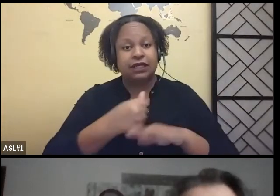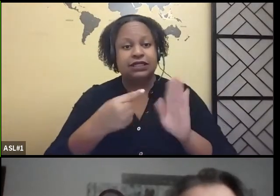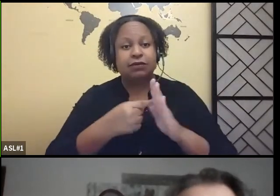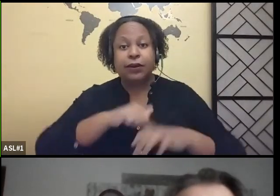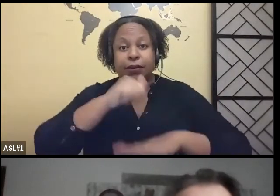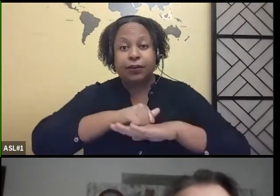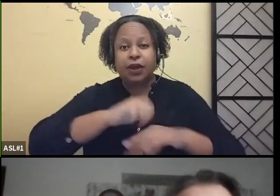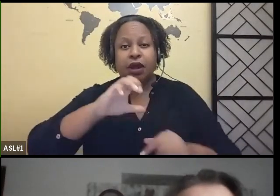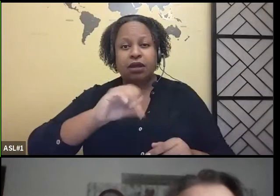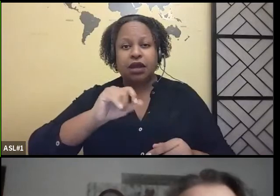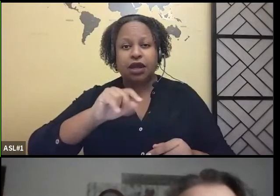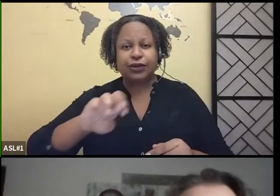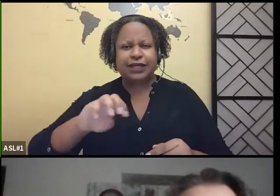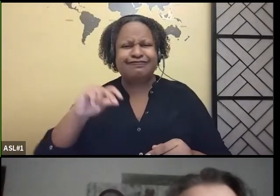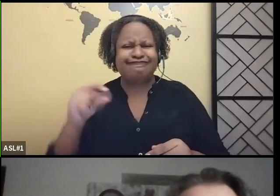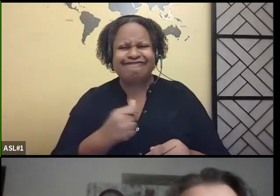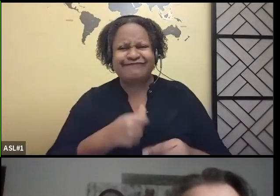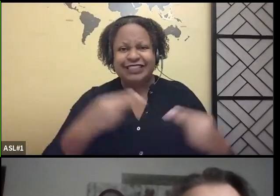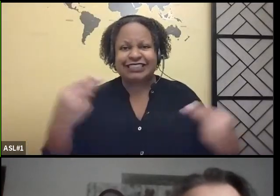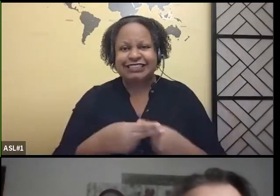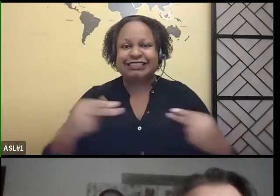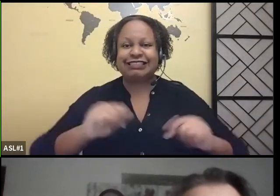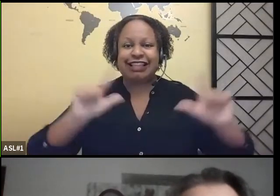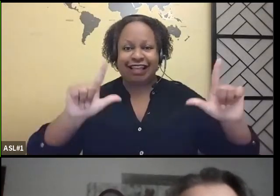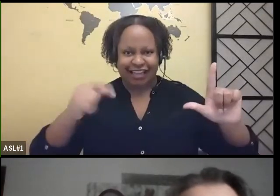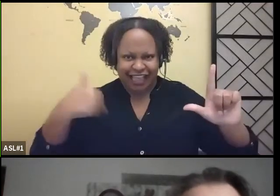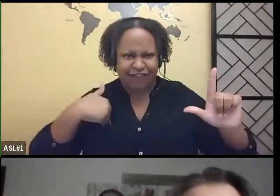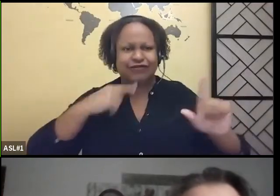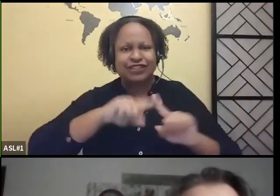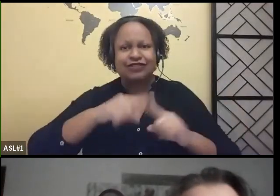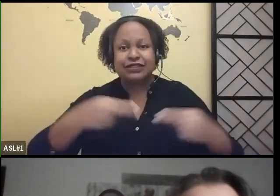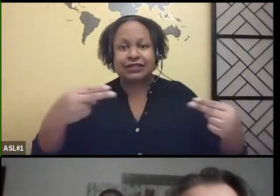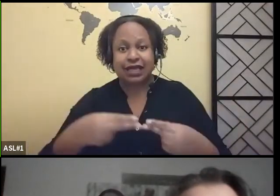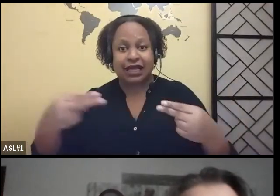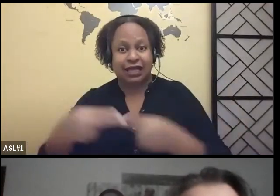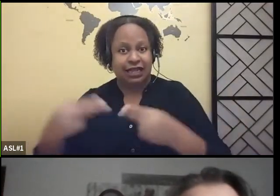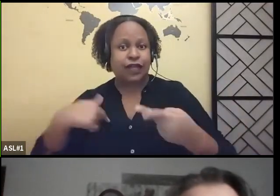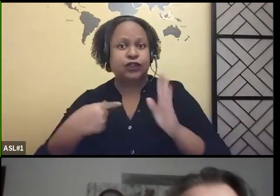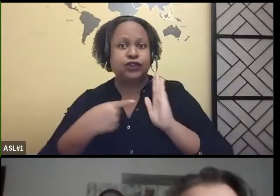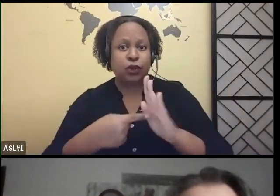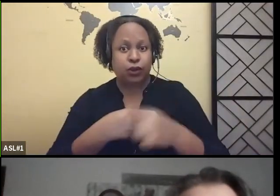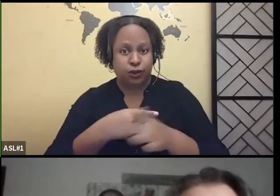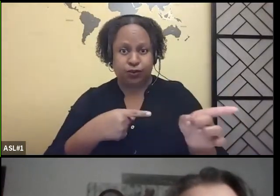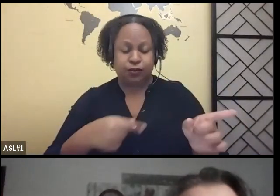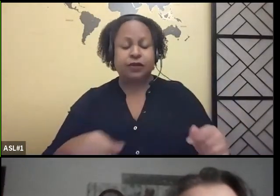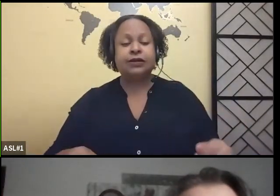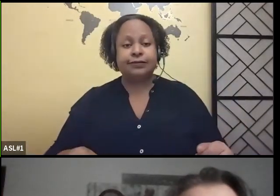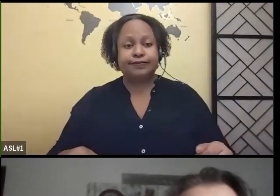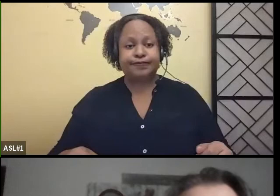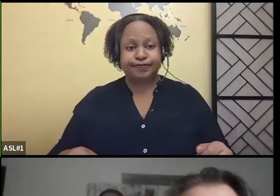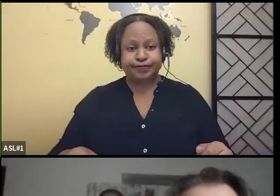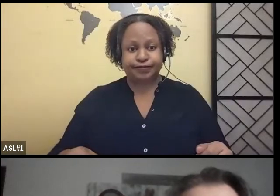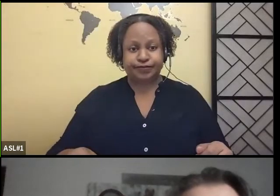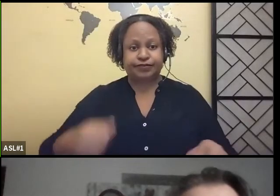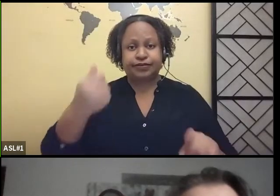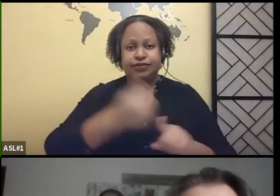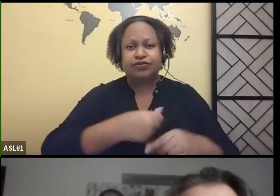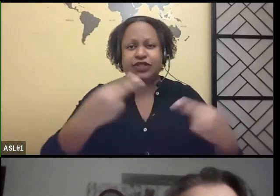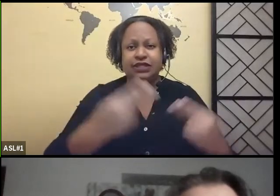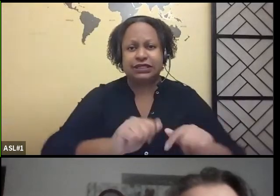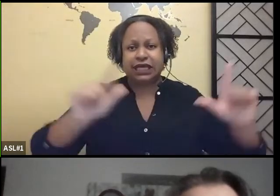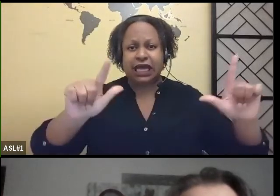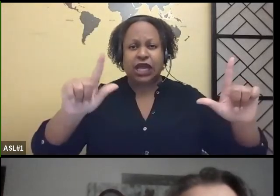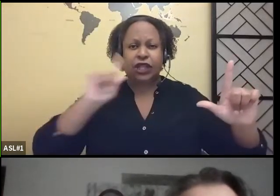slide. I should have done slides. There are a bunch of slides that I could show, each of which looks like a